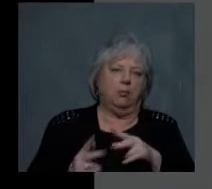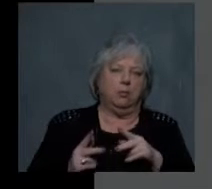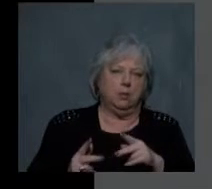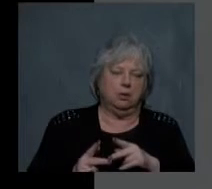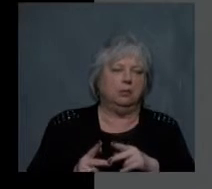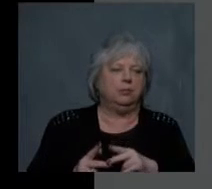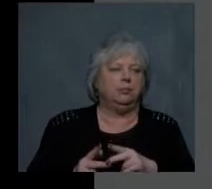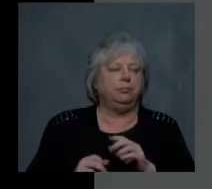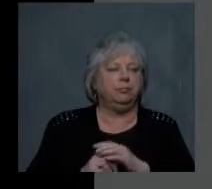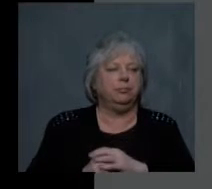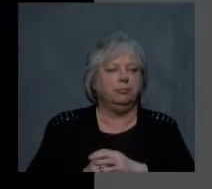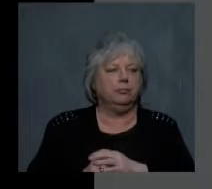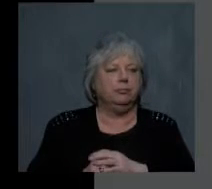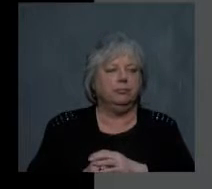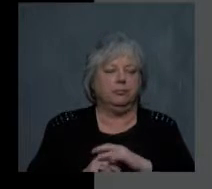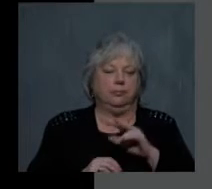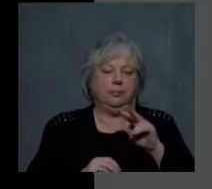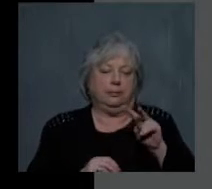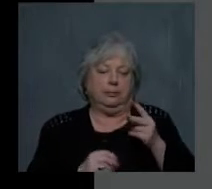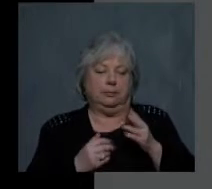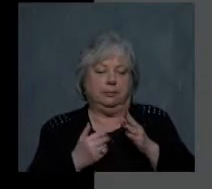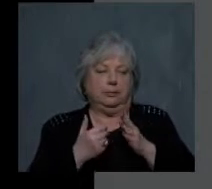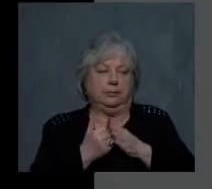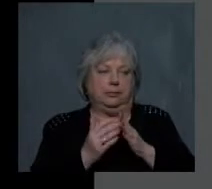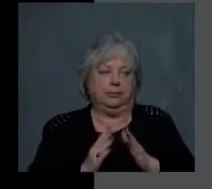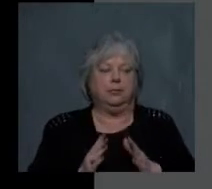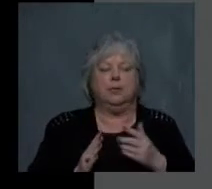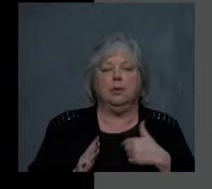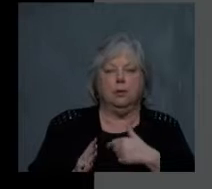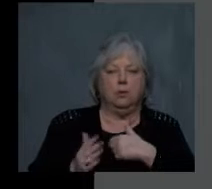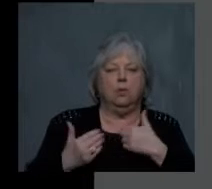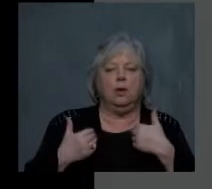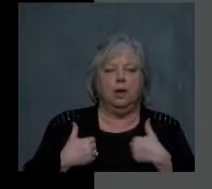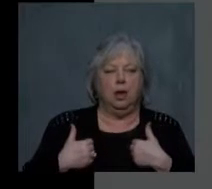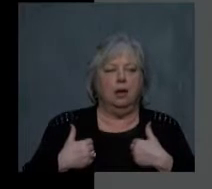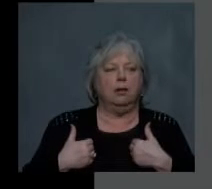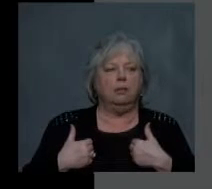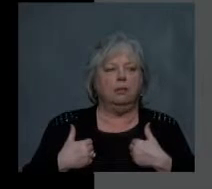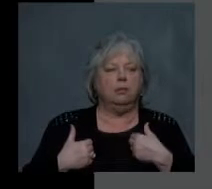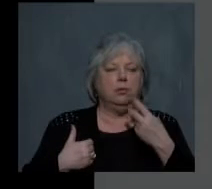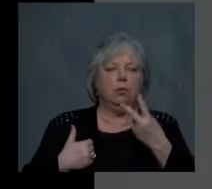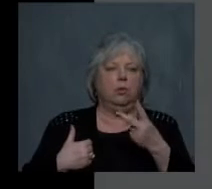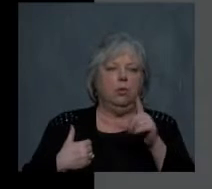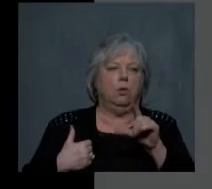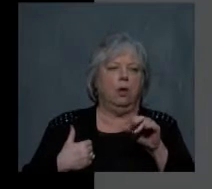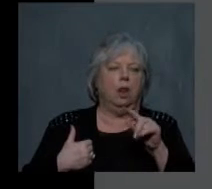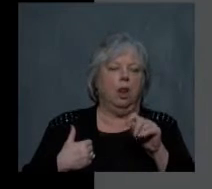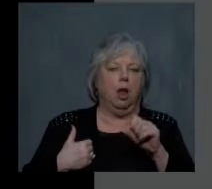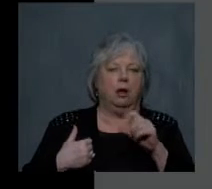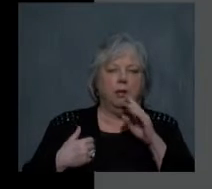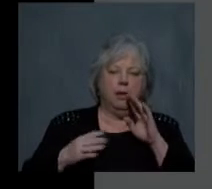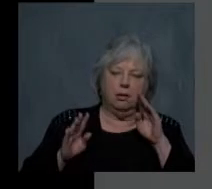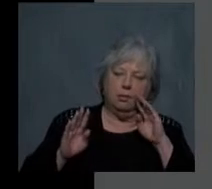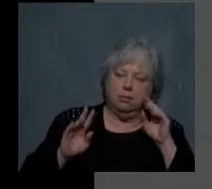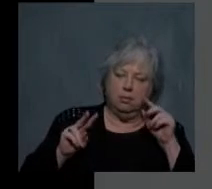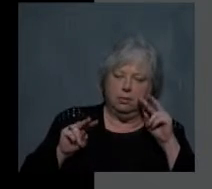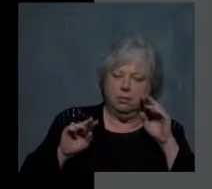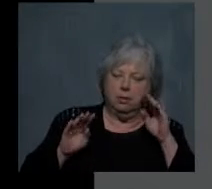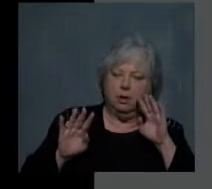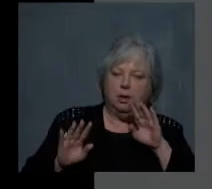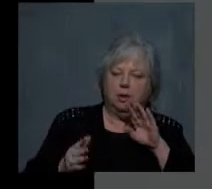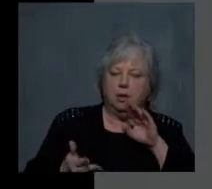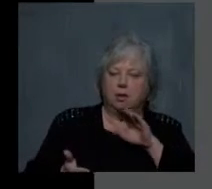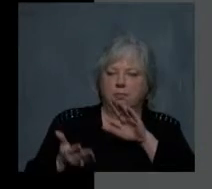The second neighbor, we do have 2 lots at front on Pinnacle, and they'll